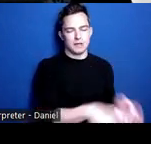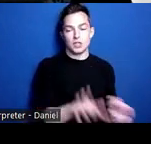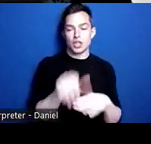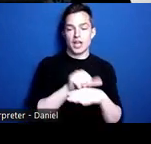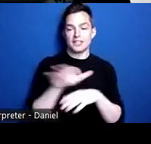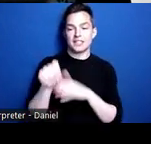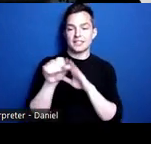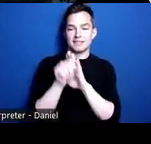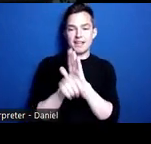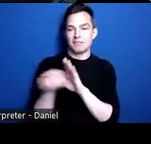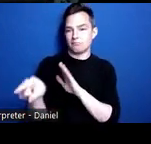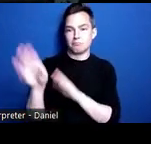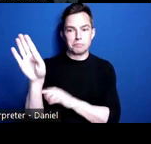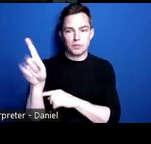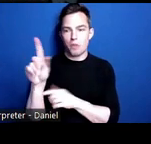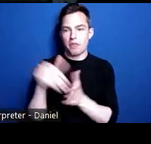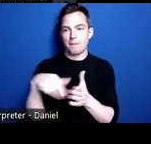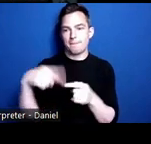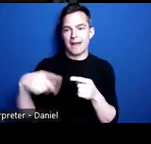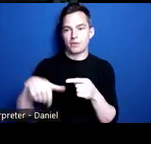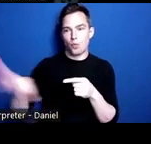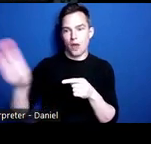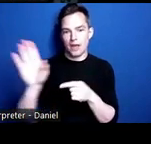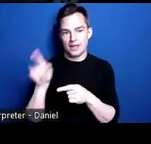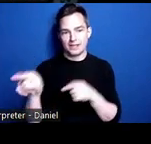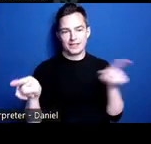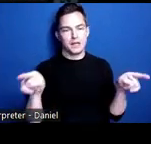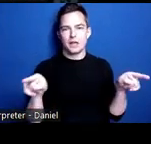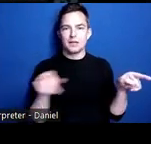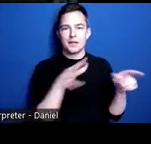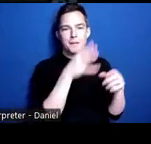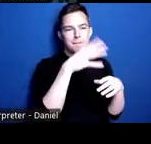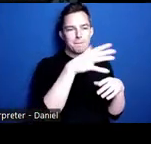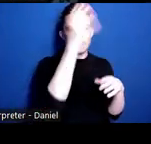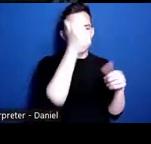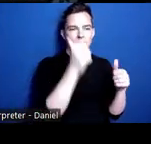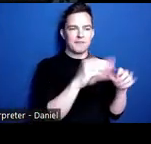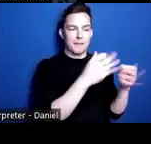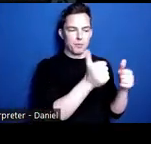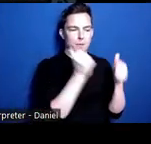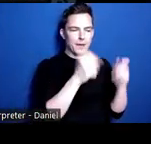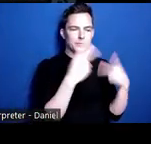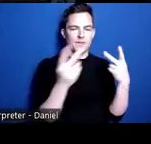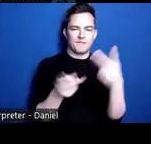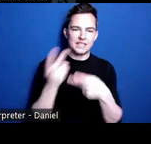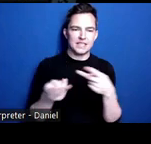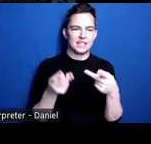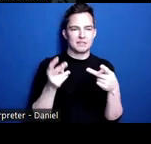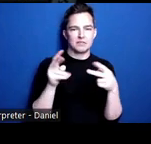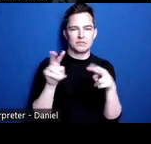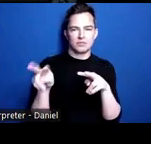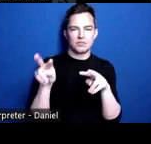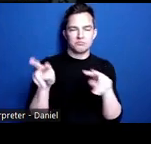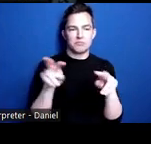B 1,000 miles away, they will not be able to visit, and they will not be able to provide oversight. I mean,